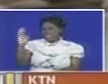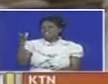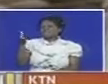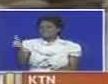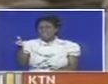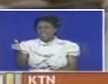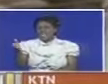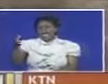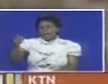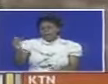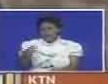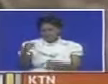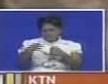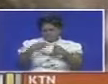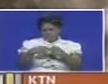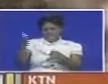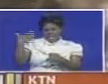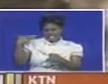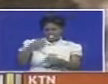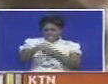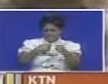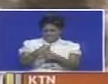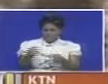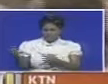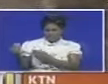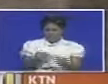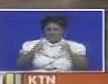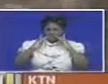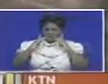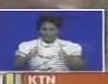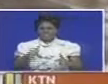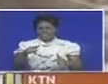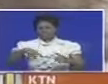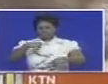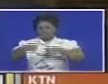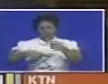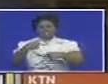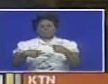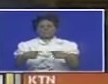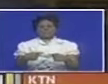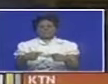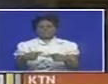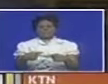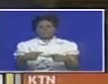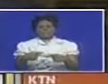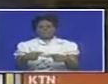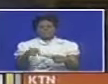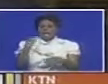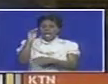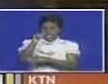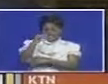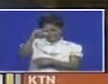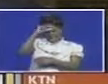Agosti mwaka jana kudumisha amani, bado hali ya waka inazidi kutanda. But earlier requested the